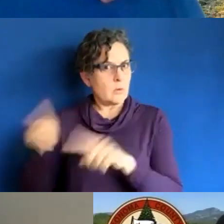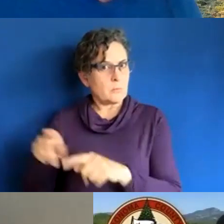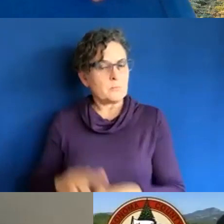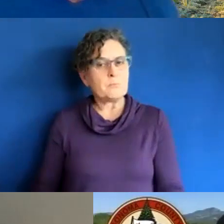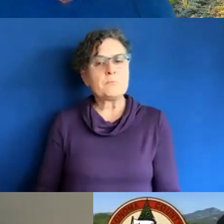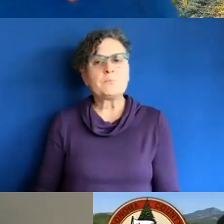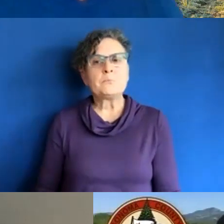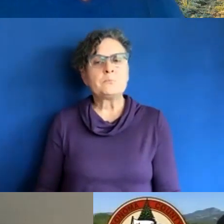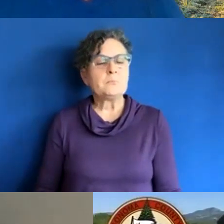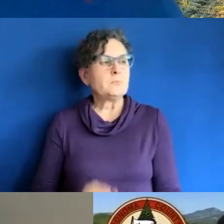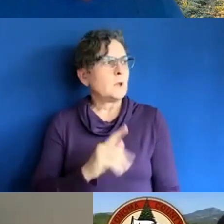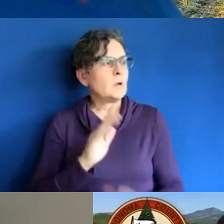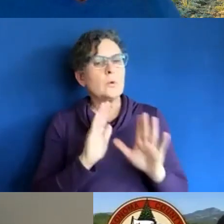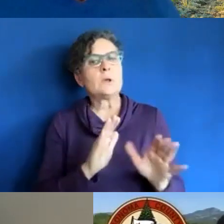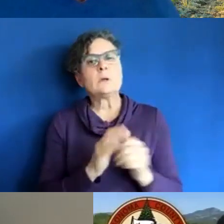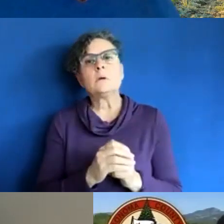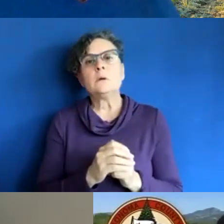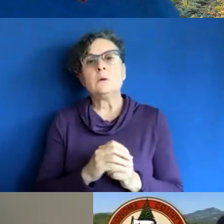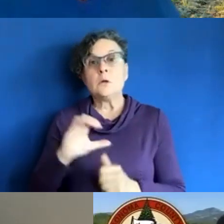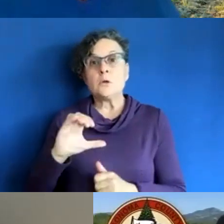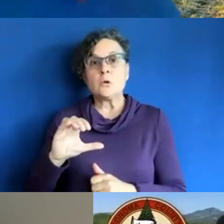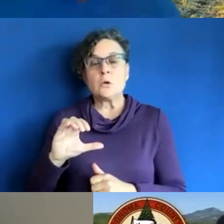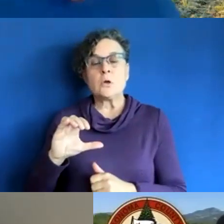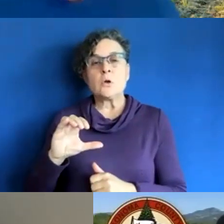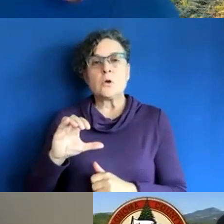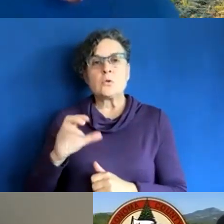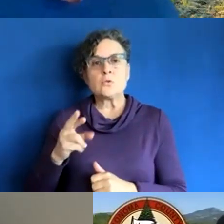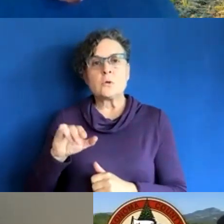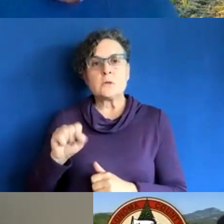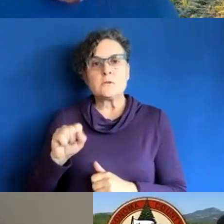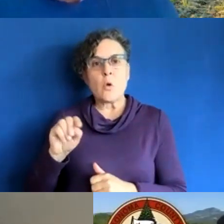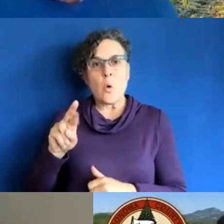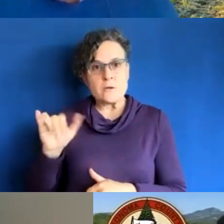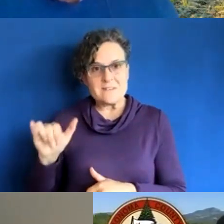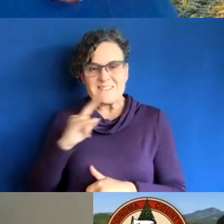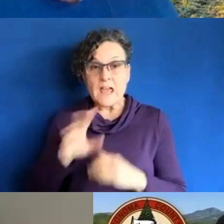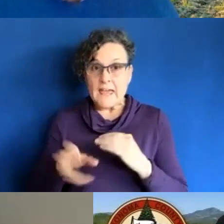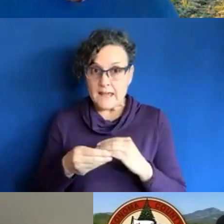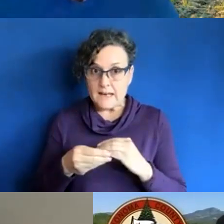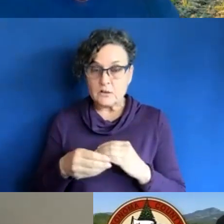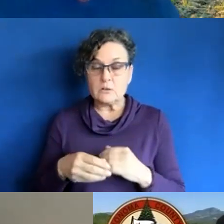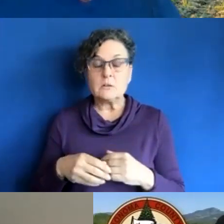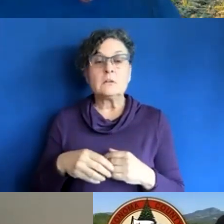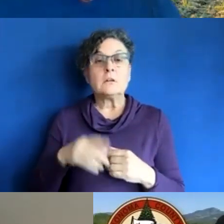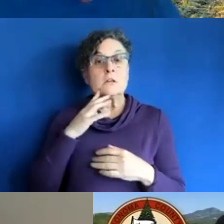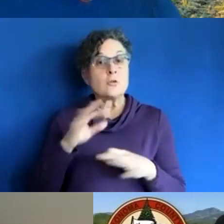Okay, great. And again, Paul, I think it's important for everybody to understand that these people are here voluntarily. None of them